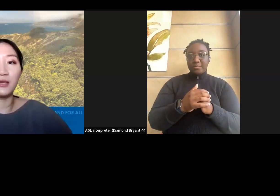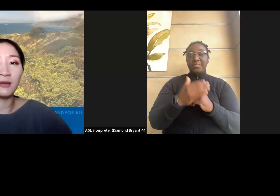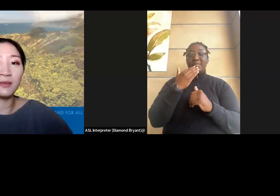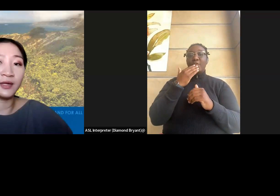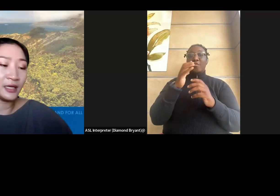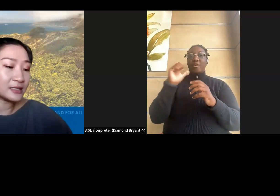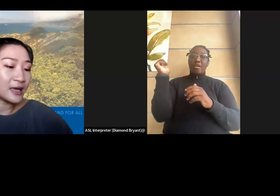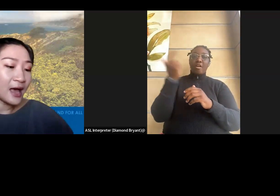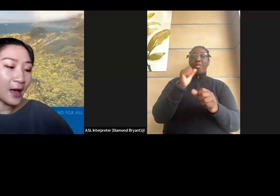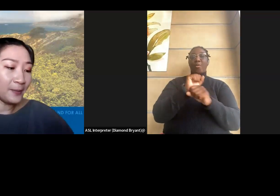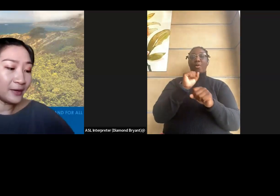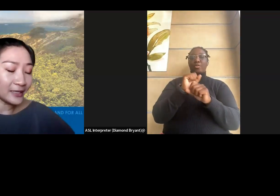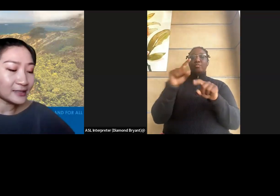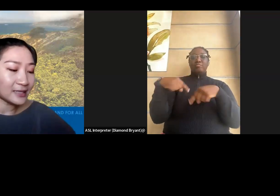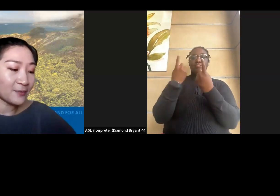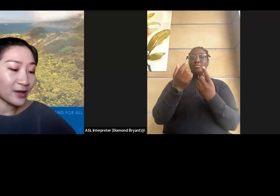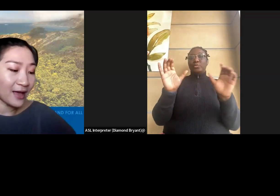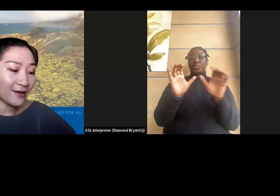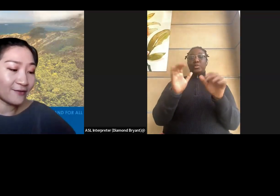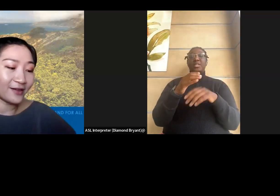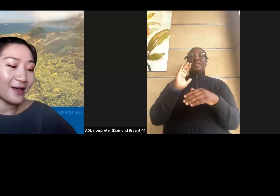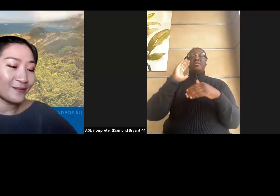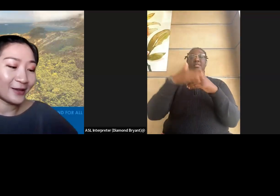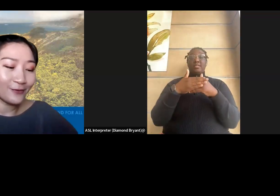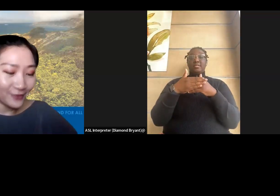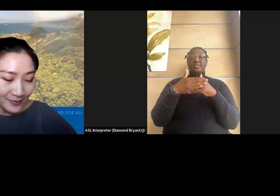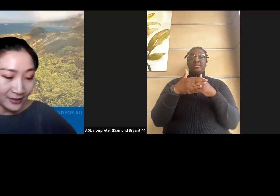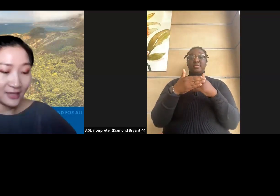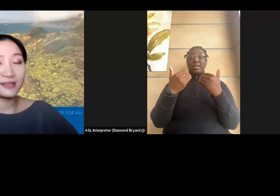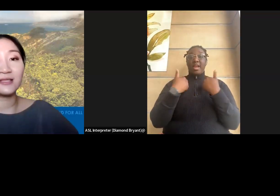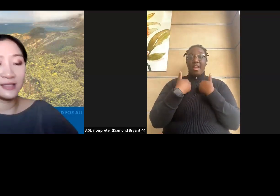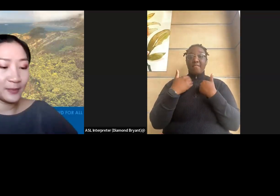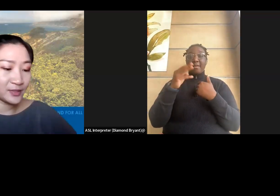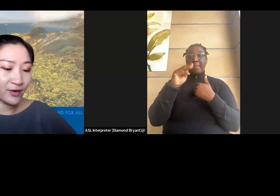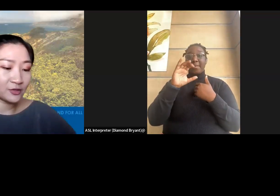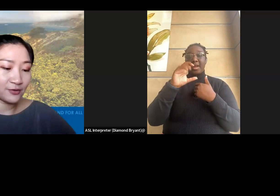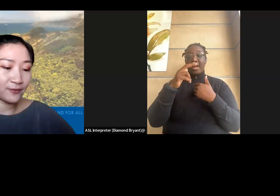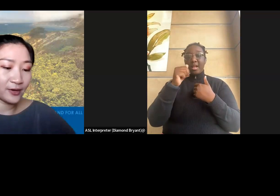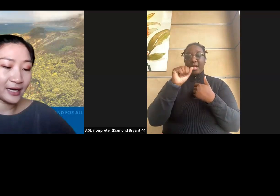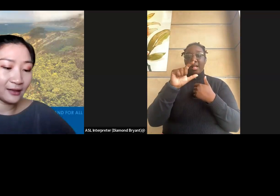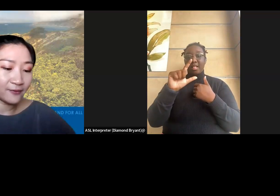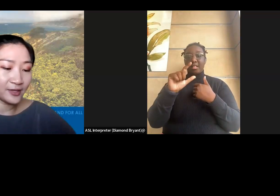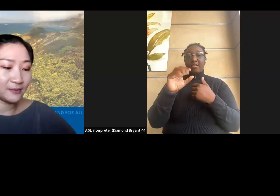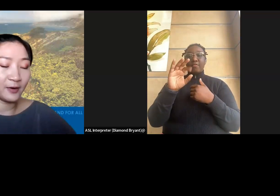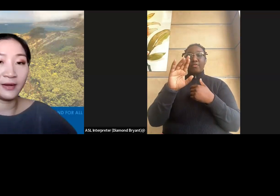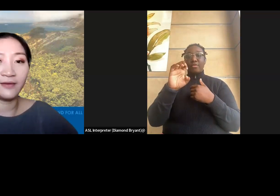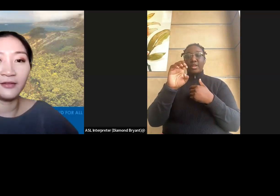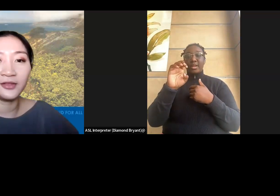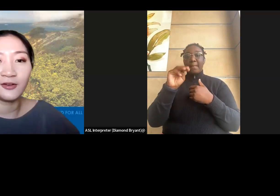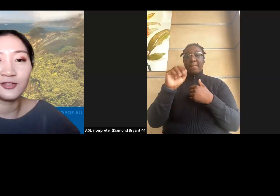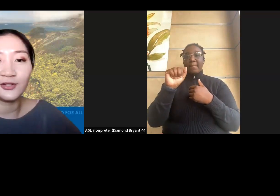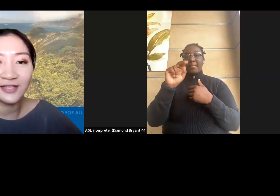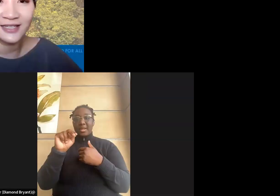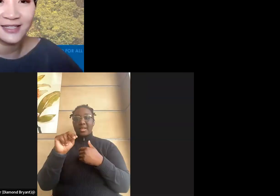that you create in the communities. Next, we have Michael Freeman, the Assistant Deputy Director for California Department